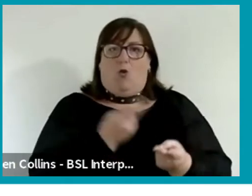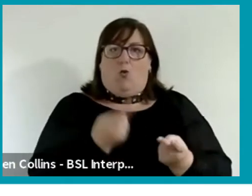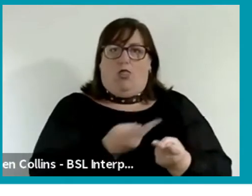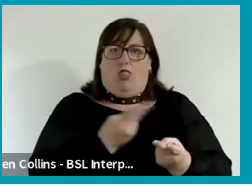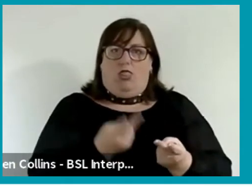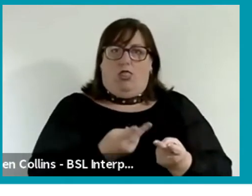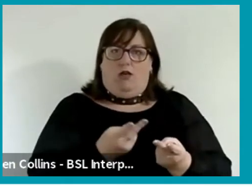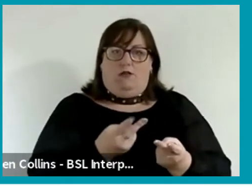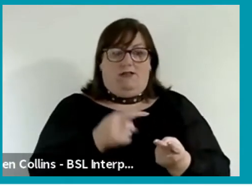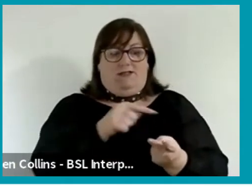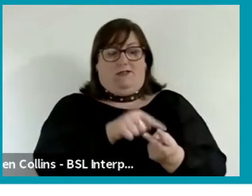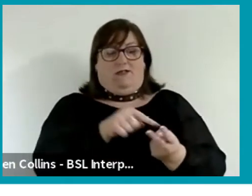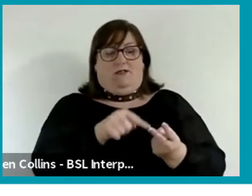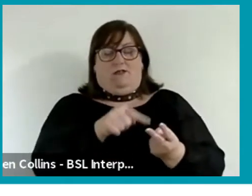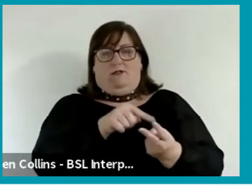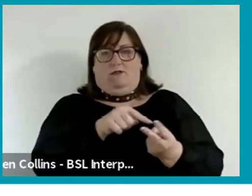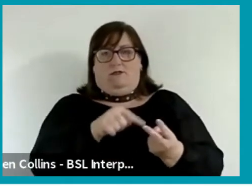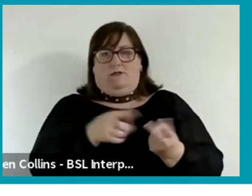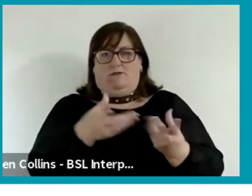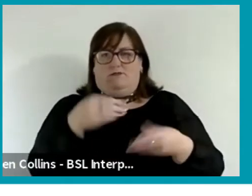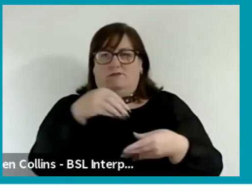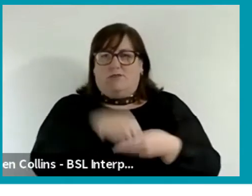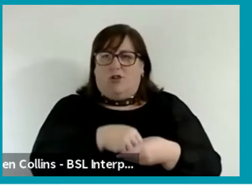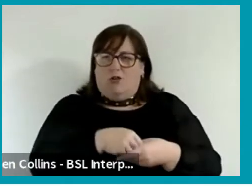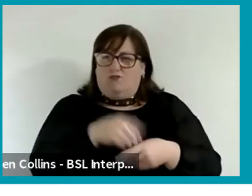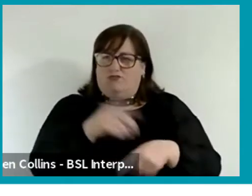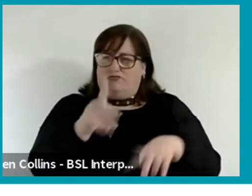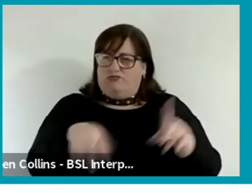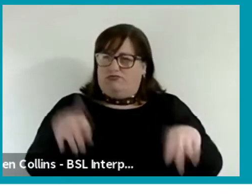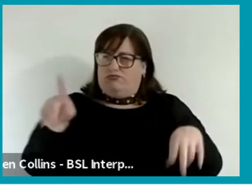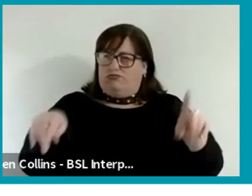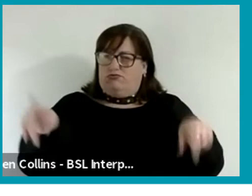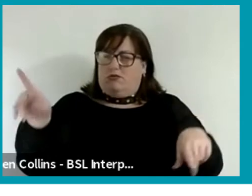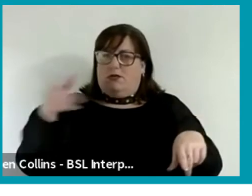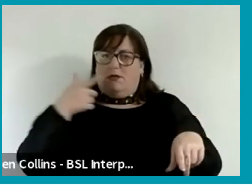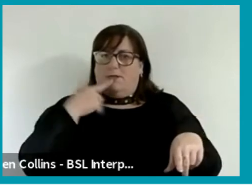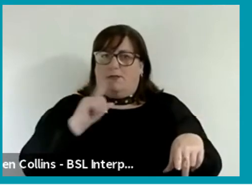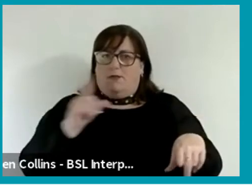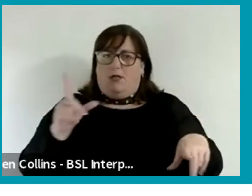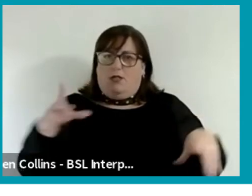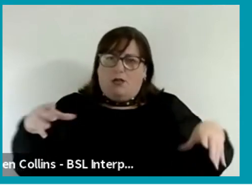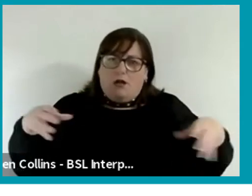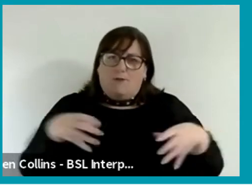functions that come together. They're representatives and they're the voice of the people.